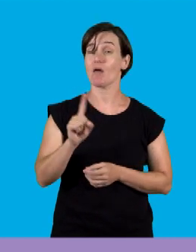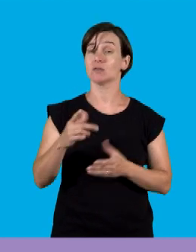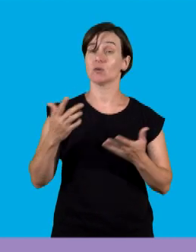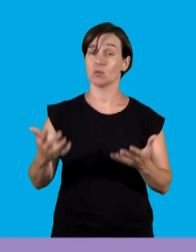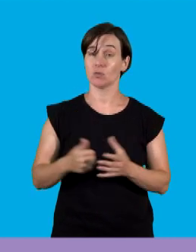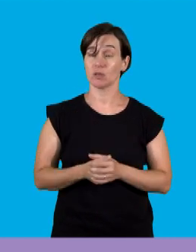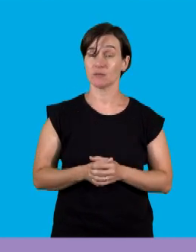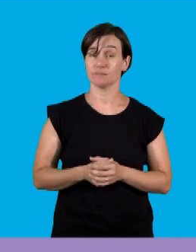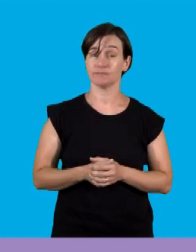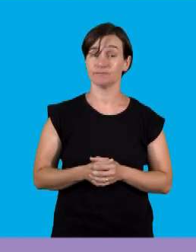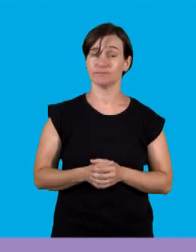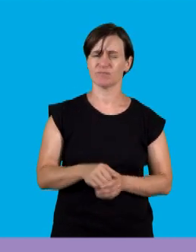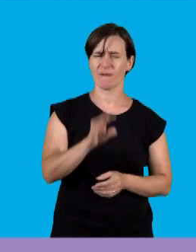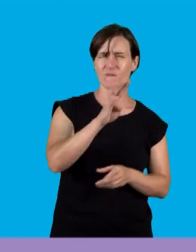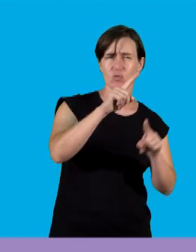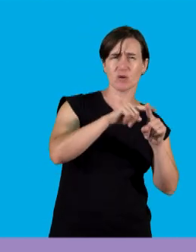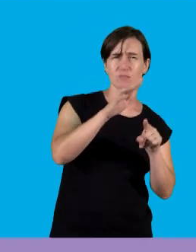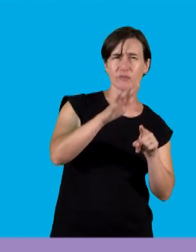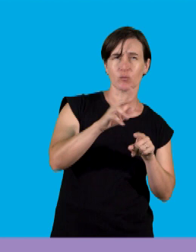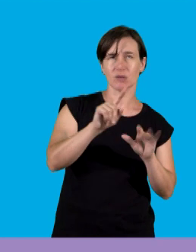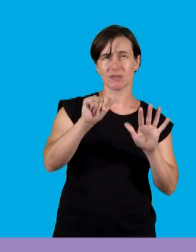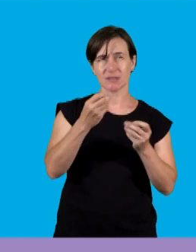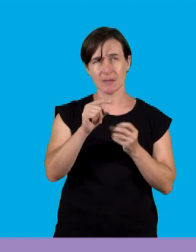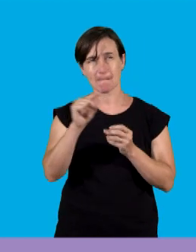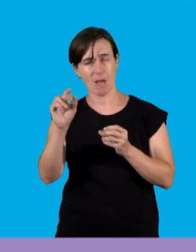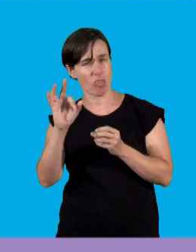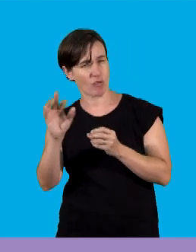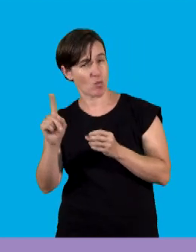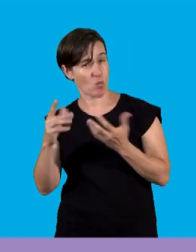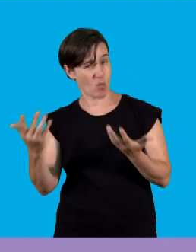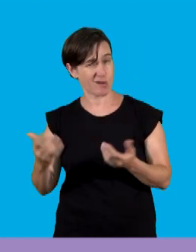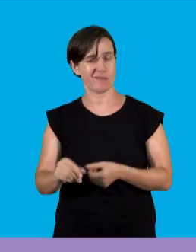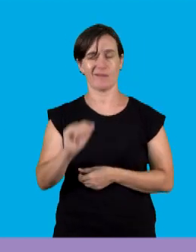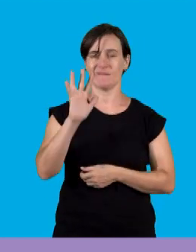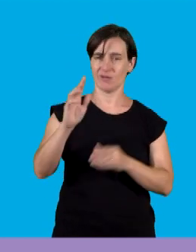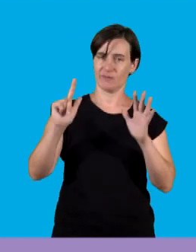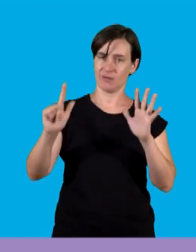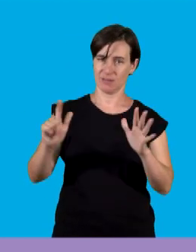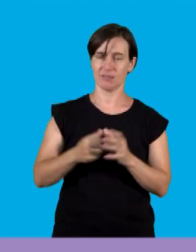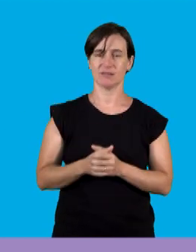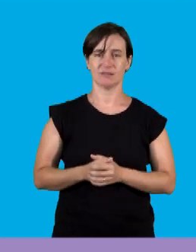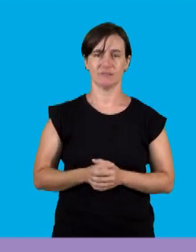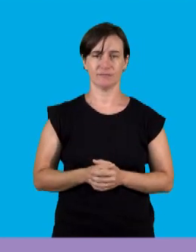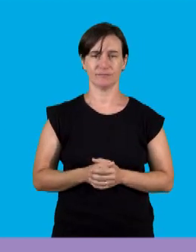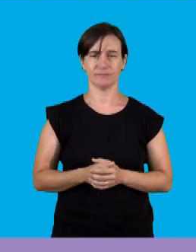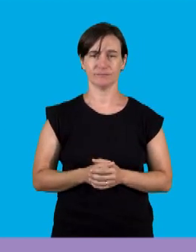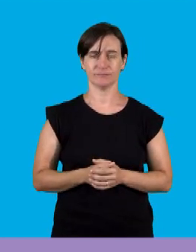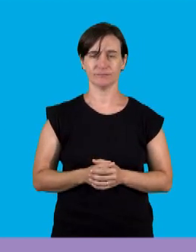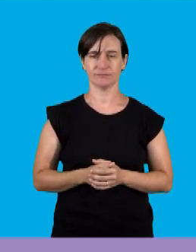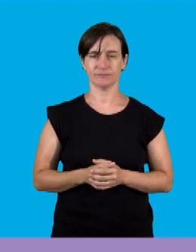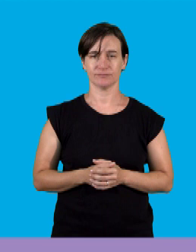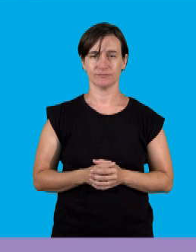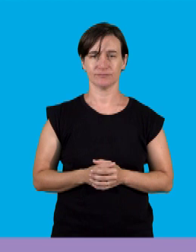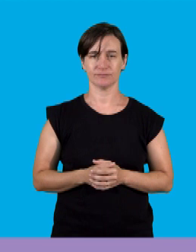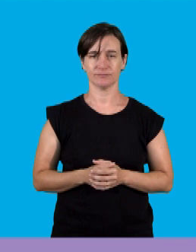we are going to get, well, 4 multiplied by 15 is 60, and when we subtract 3, we are going to get a